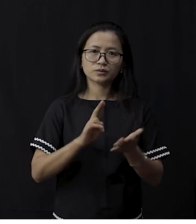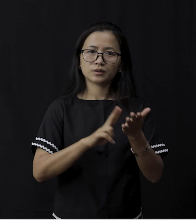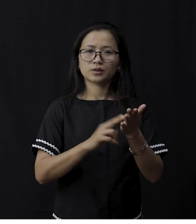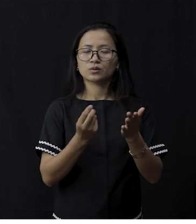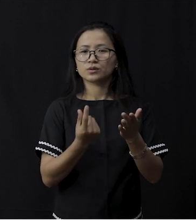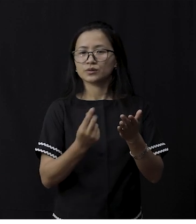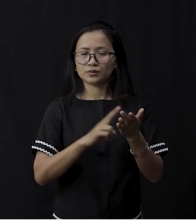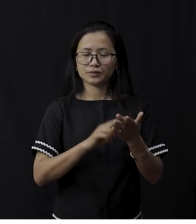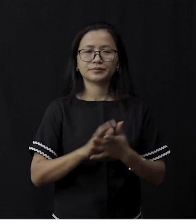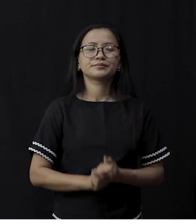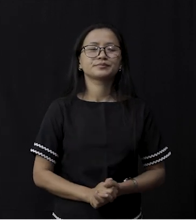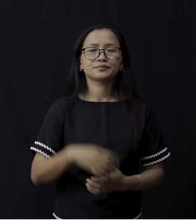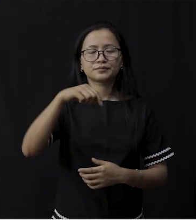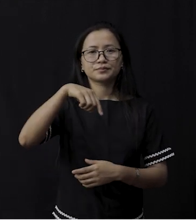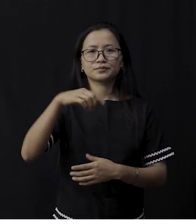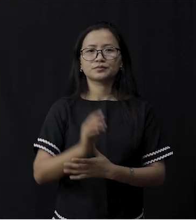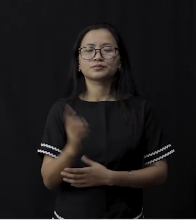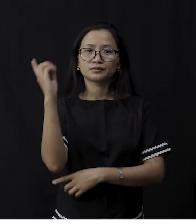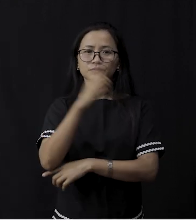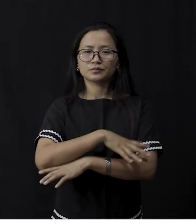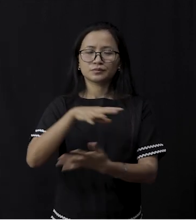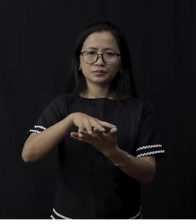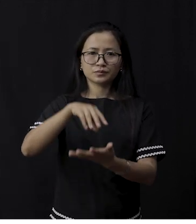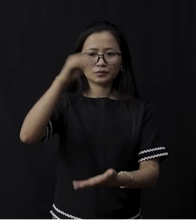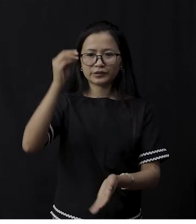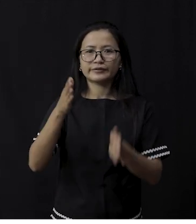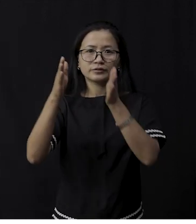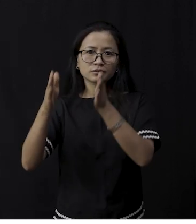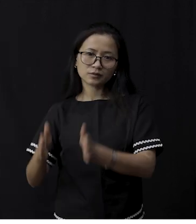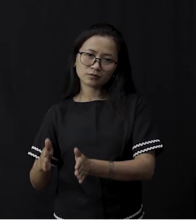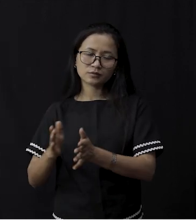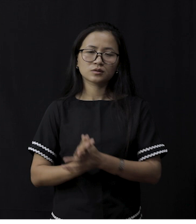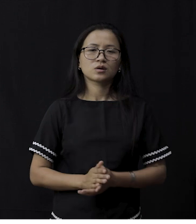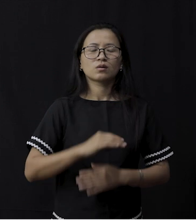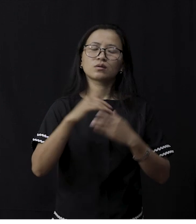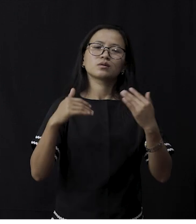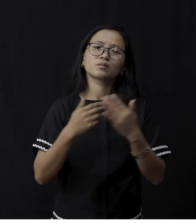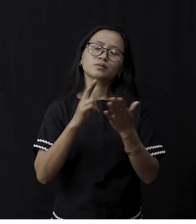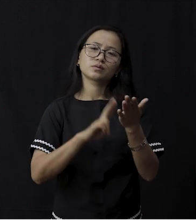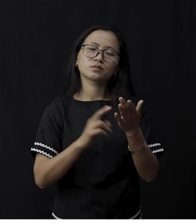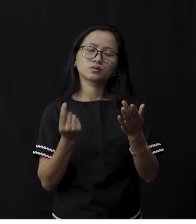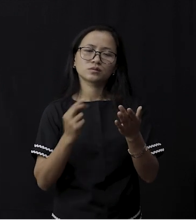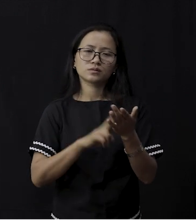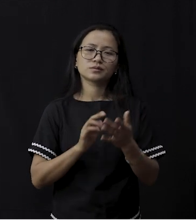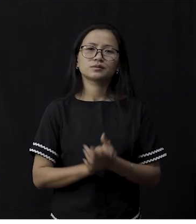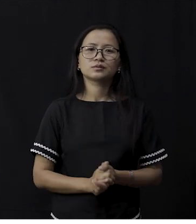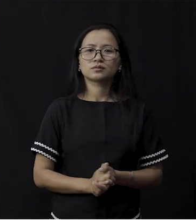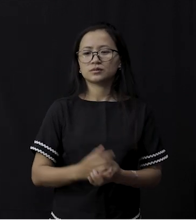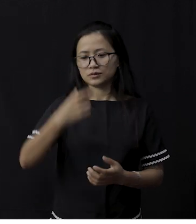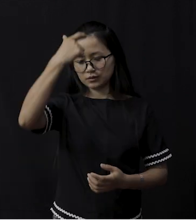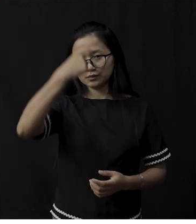All right. So today our learning session is all about nouns. So noun is